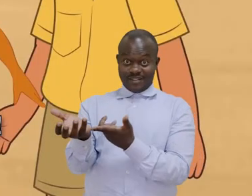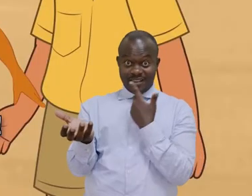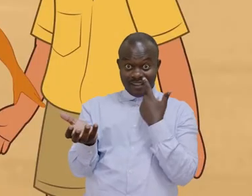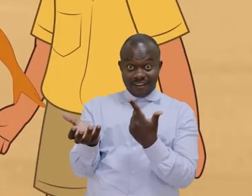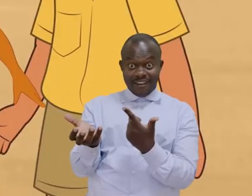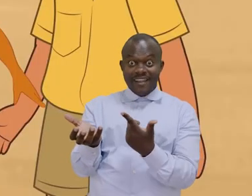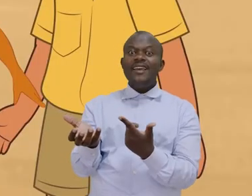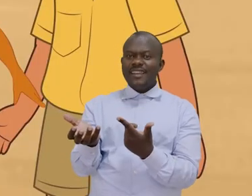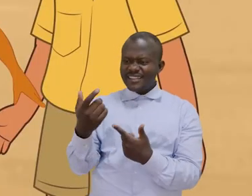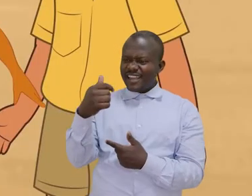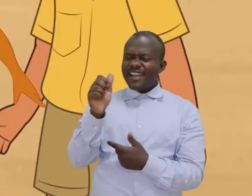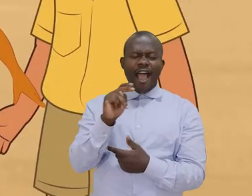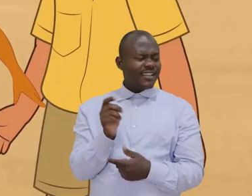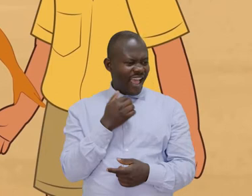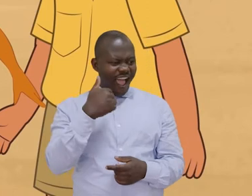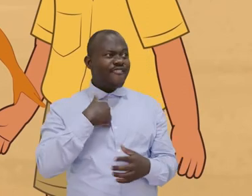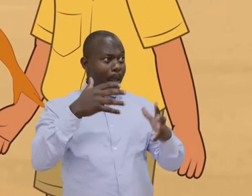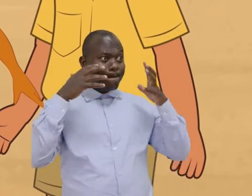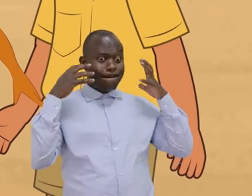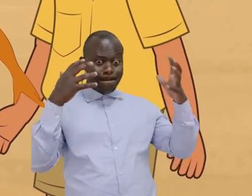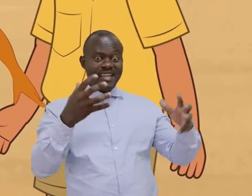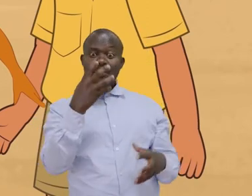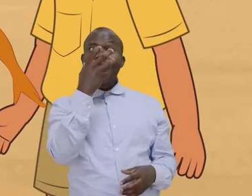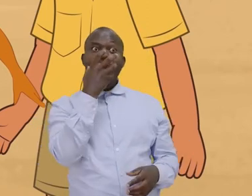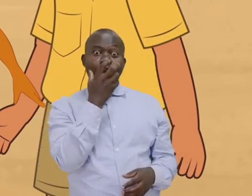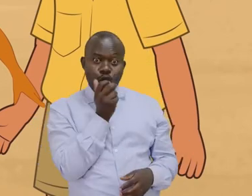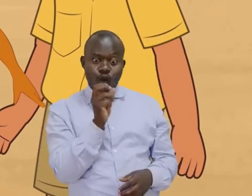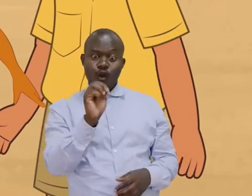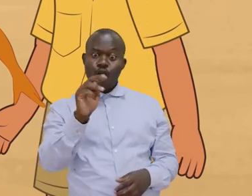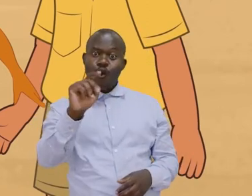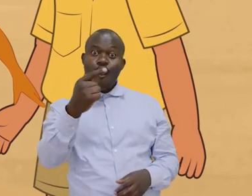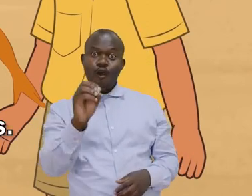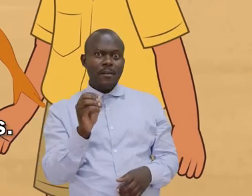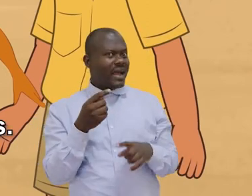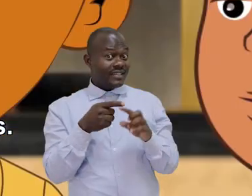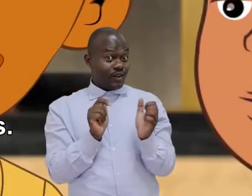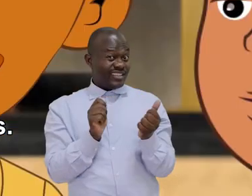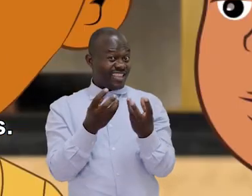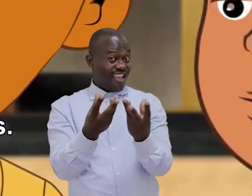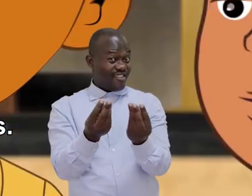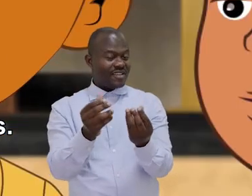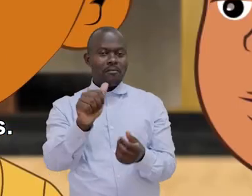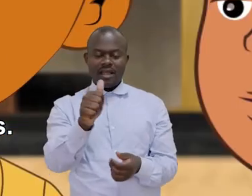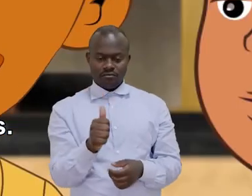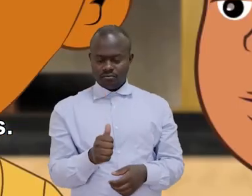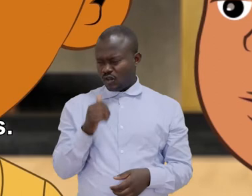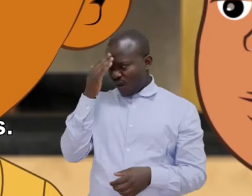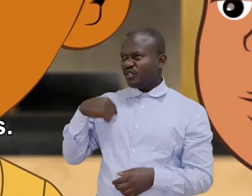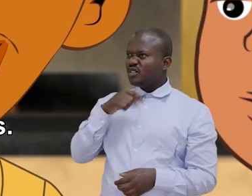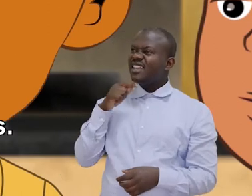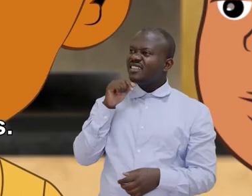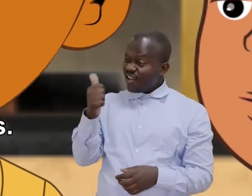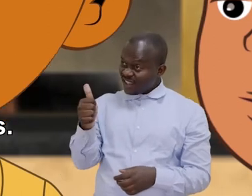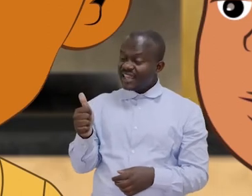mango. But it's not ripe yet. Why do you say that? It's not yellow. The yellow ones